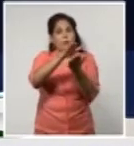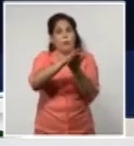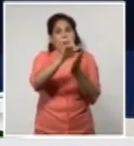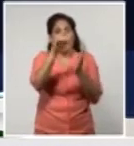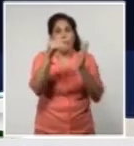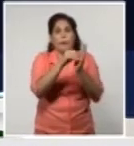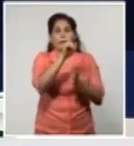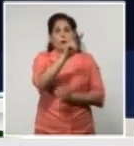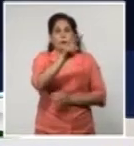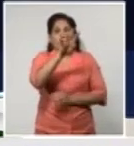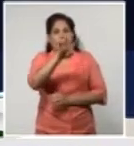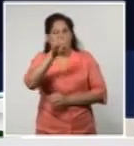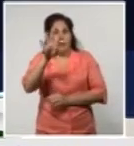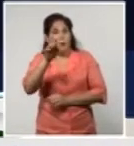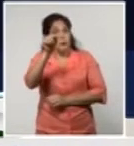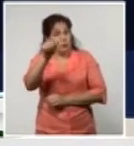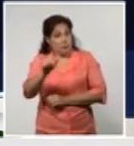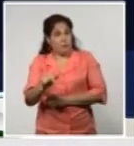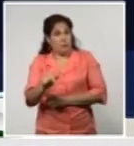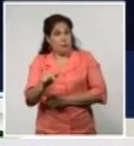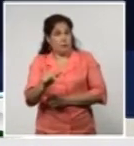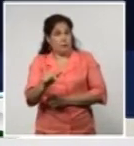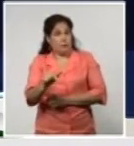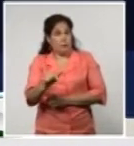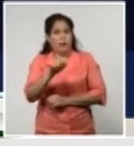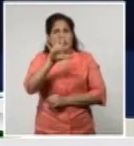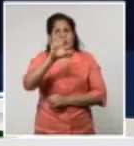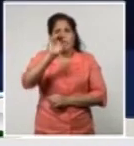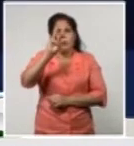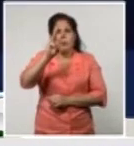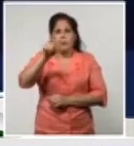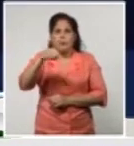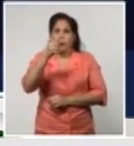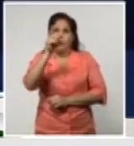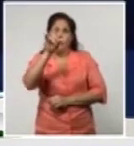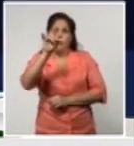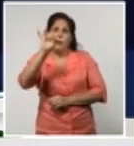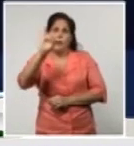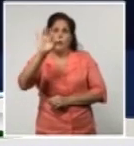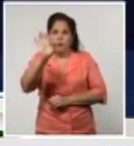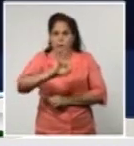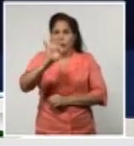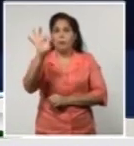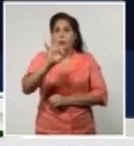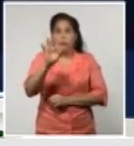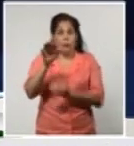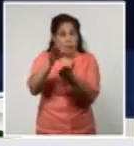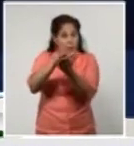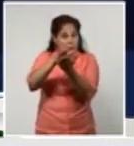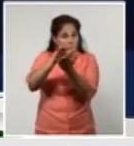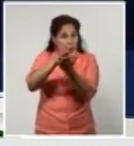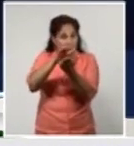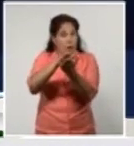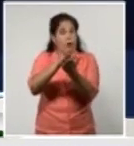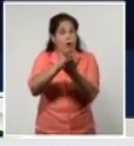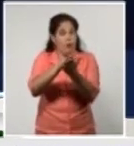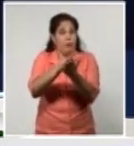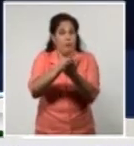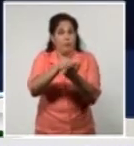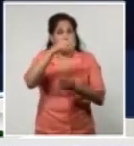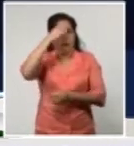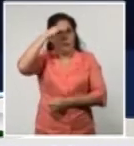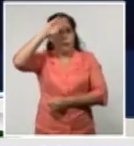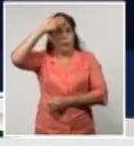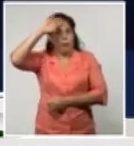7 of the positive cases were asymptomatic, for a cumulative of 1,244